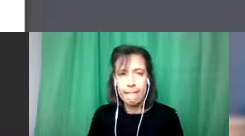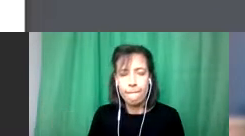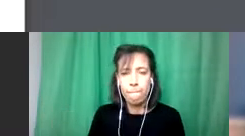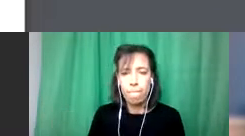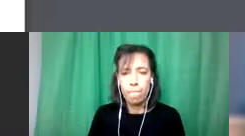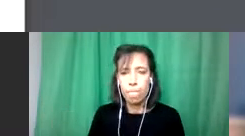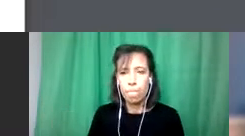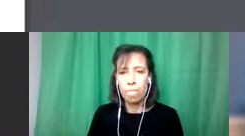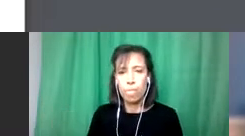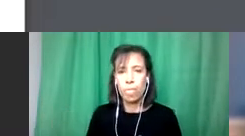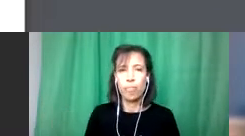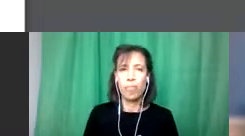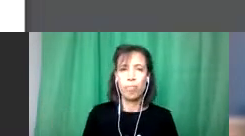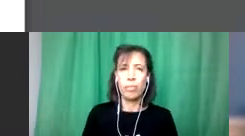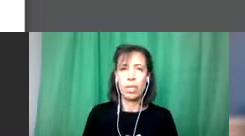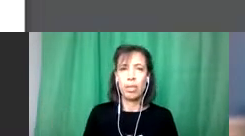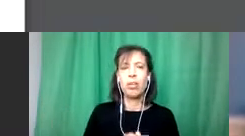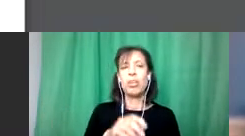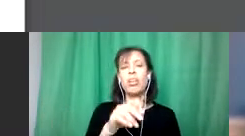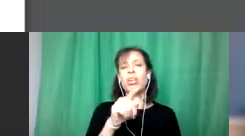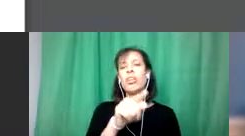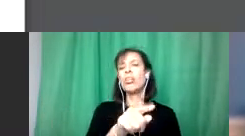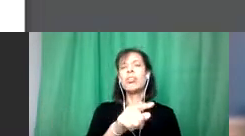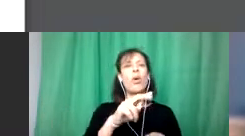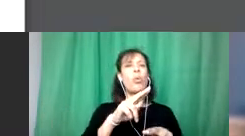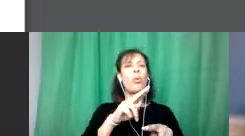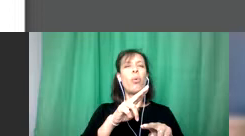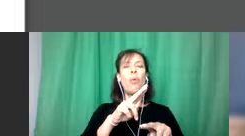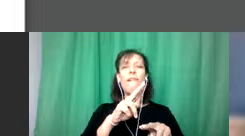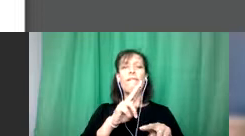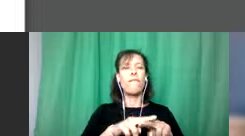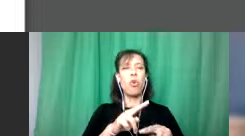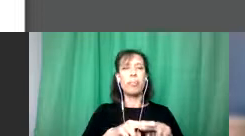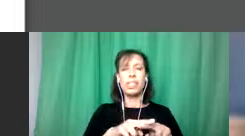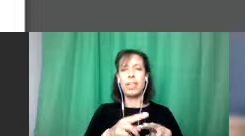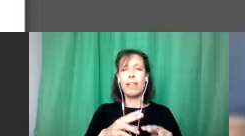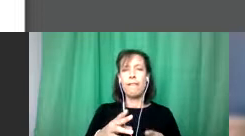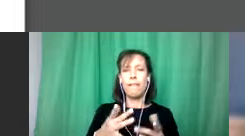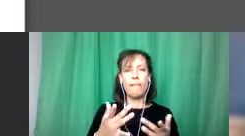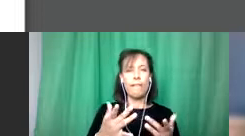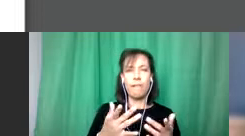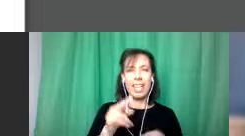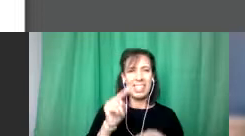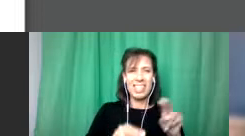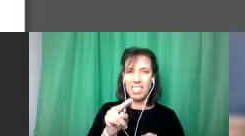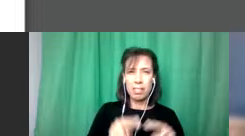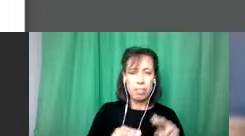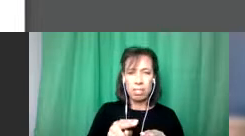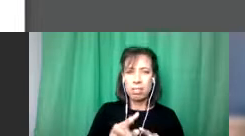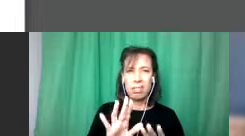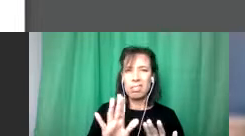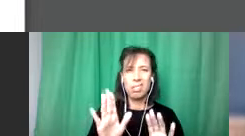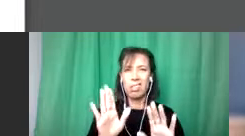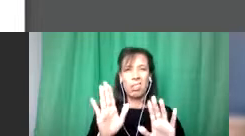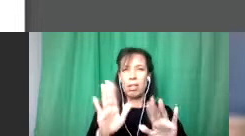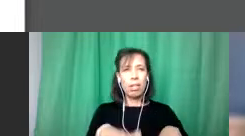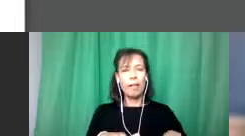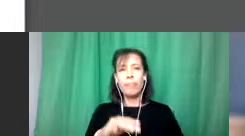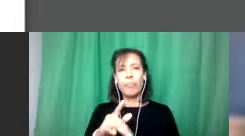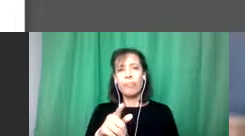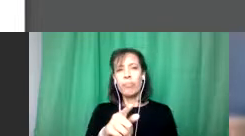say, well, actually, that's not very good, so I'm going to lower your mark. It doesn't work like that. If it's an exercise we're doing in a live session and you